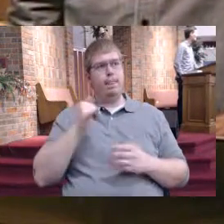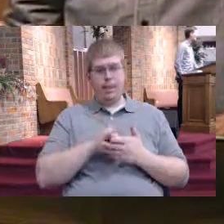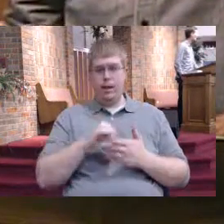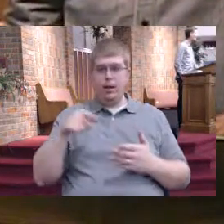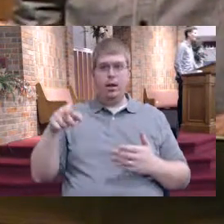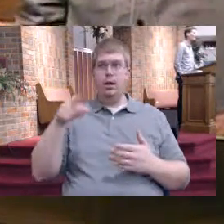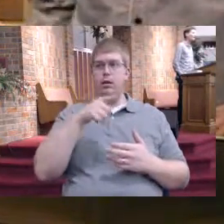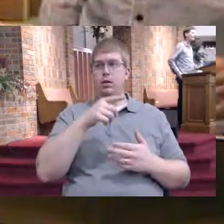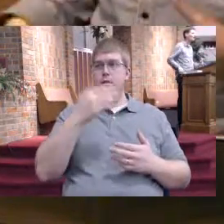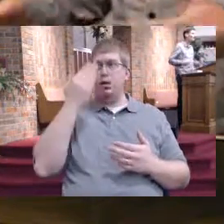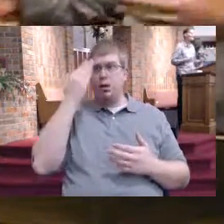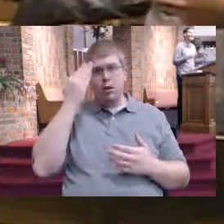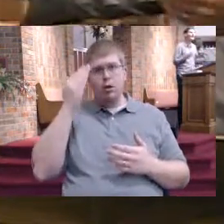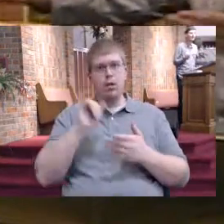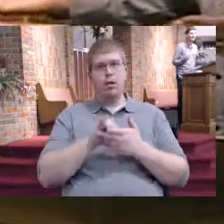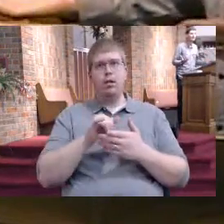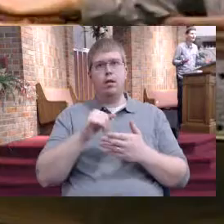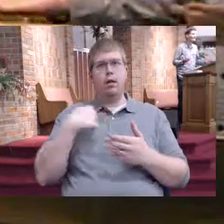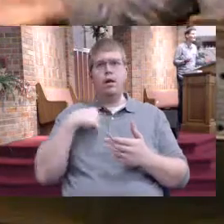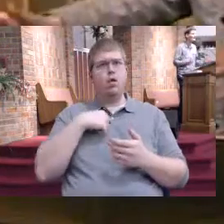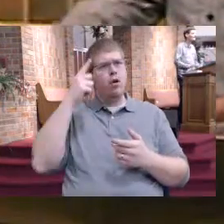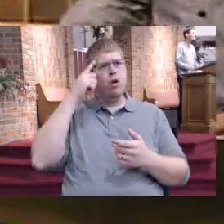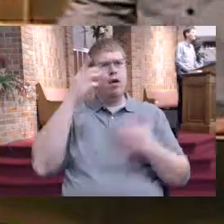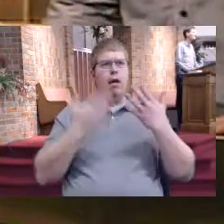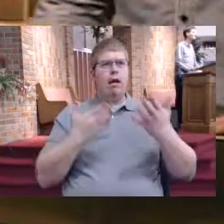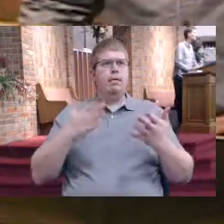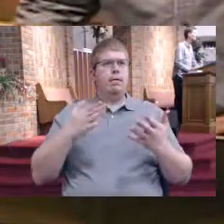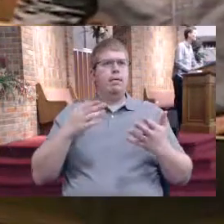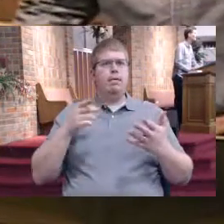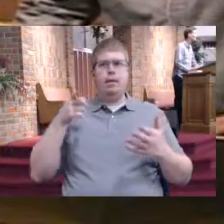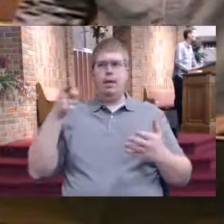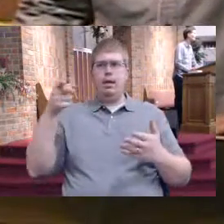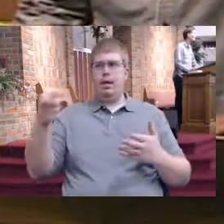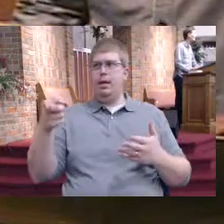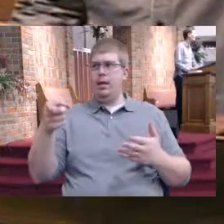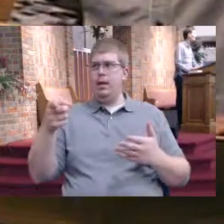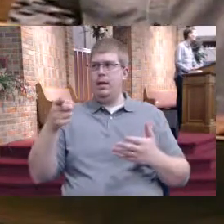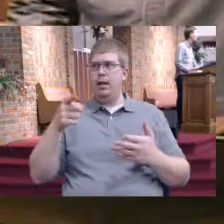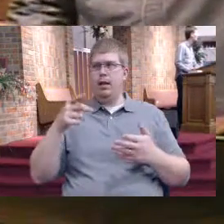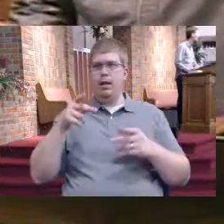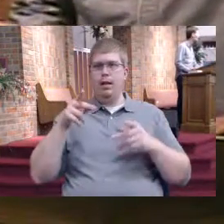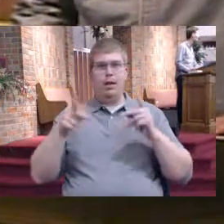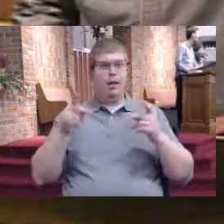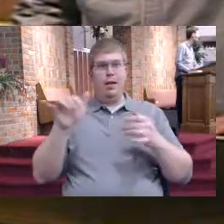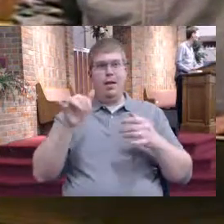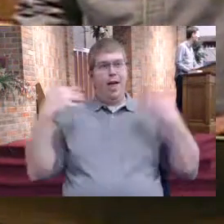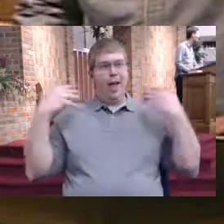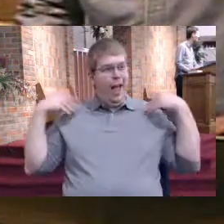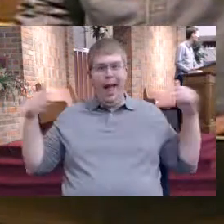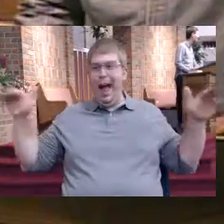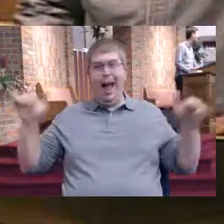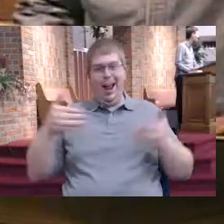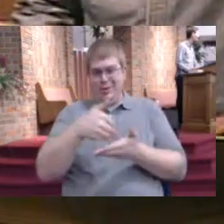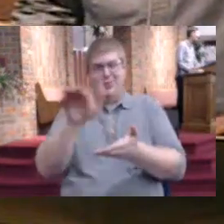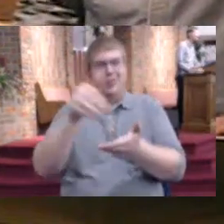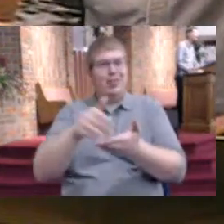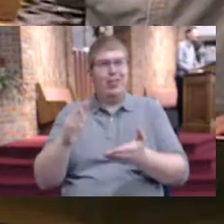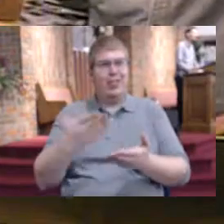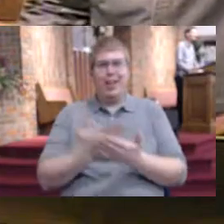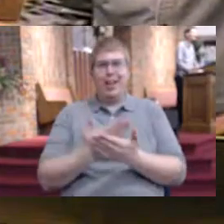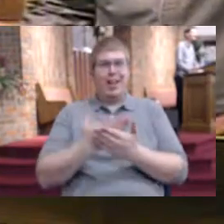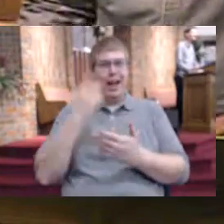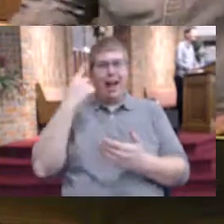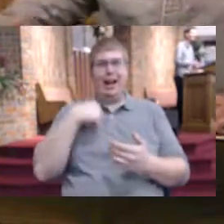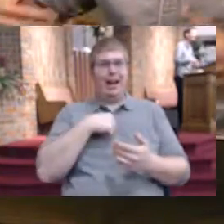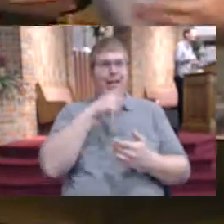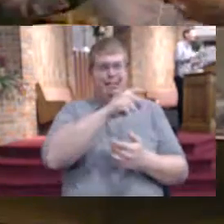that was intentional. We had first thought that, well, maybe this is just a bunch of angels sending us checks. Maybe this church